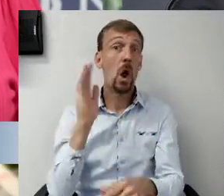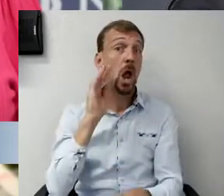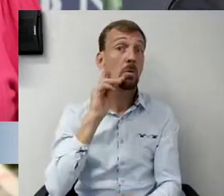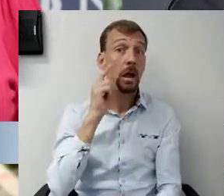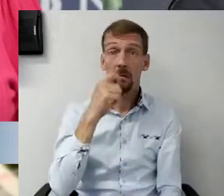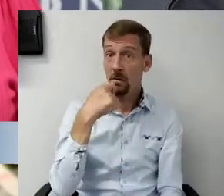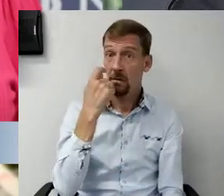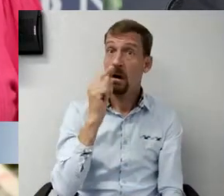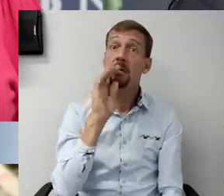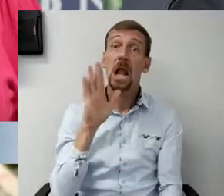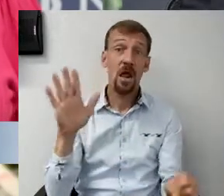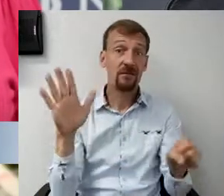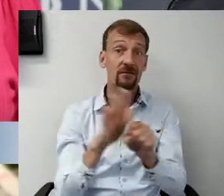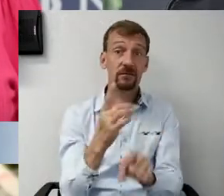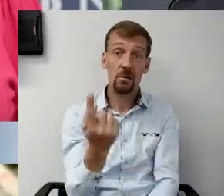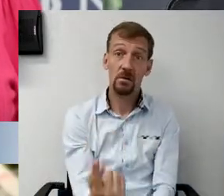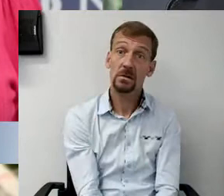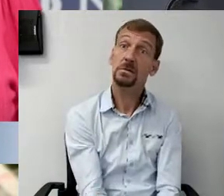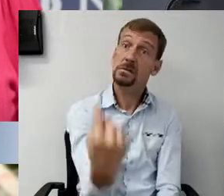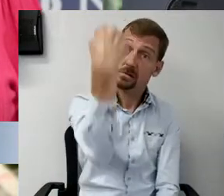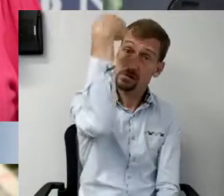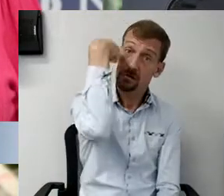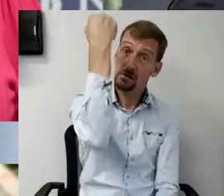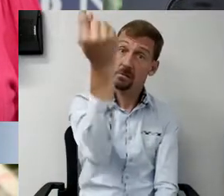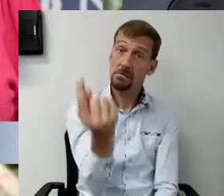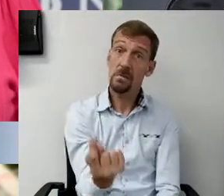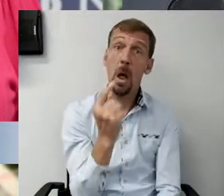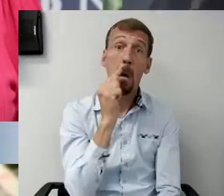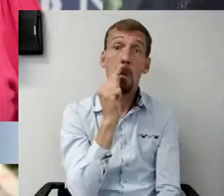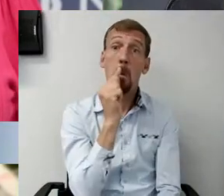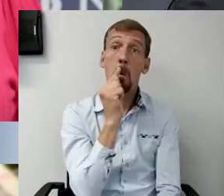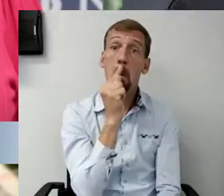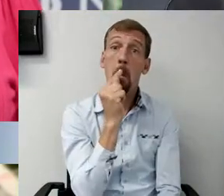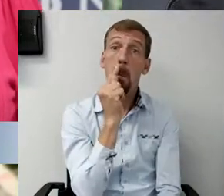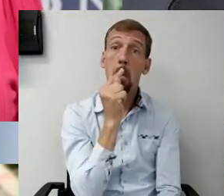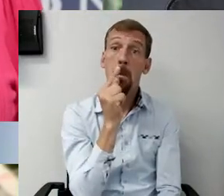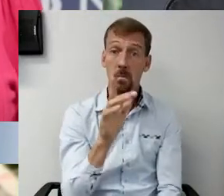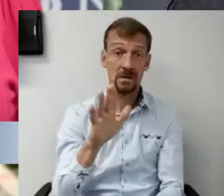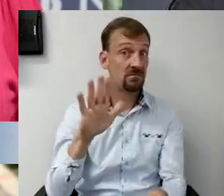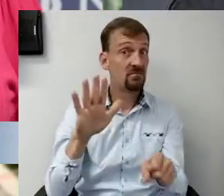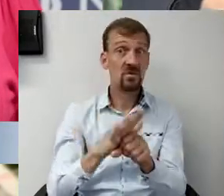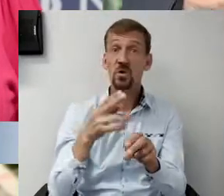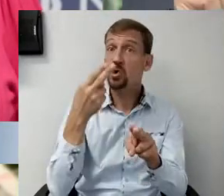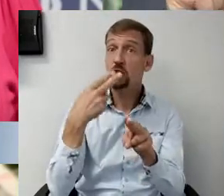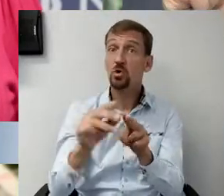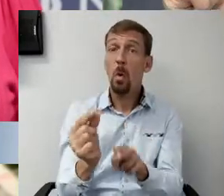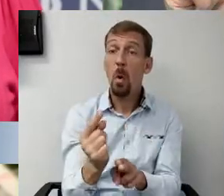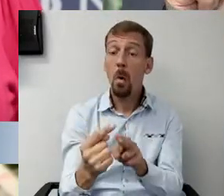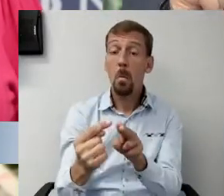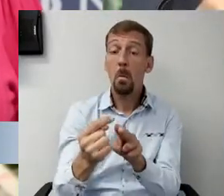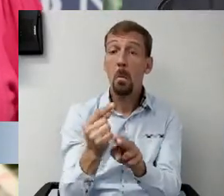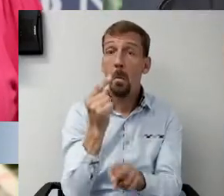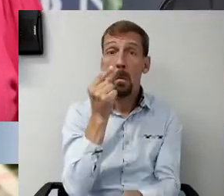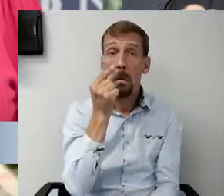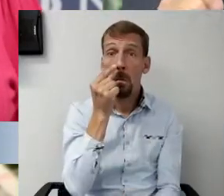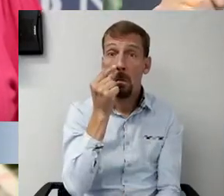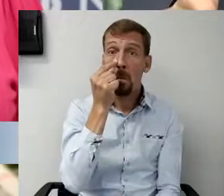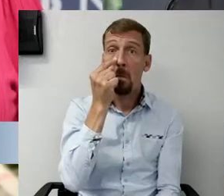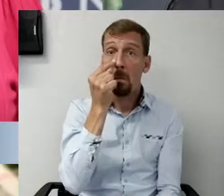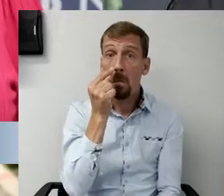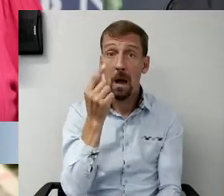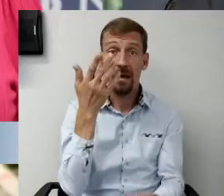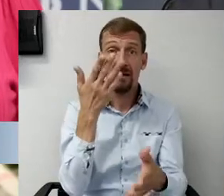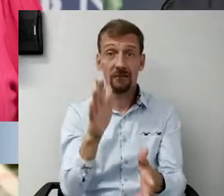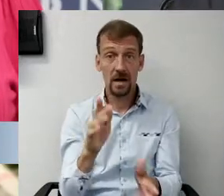so it's not the saliva one, but it's just a wipe in the nose, not the deep pharyngeal one. You get results back